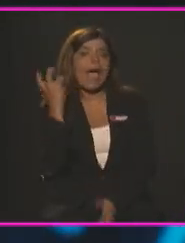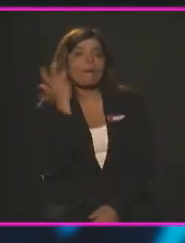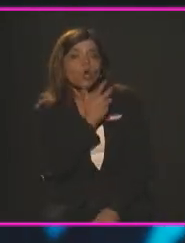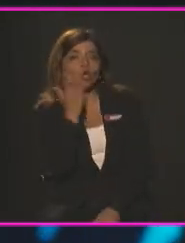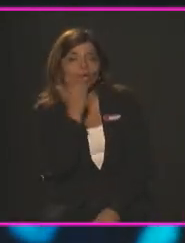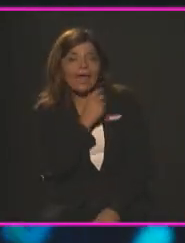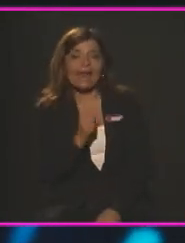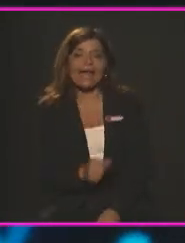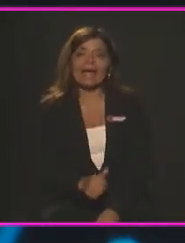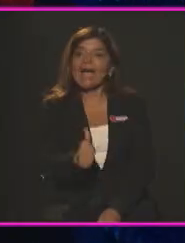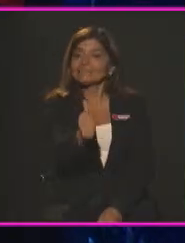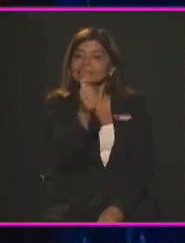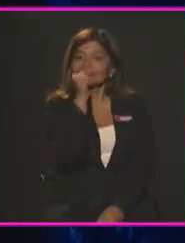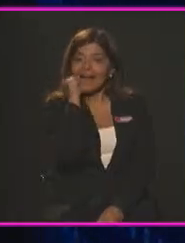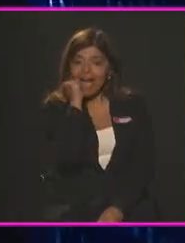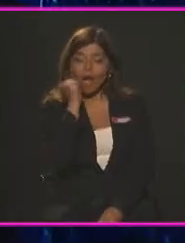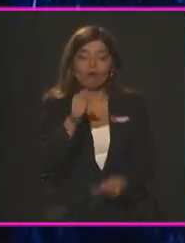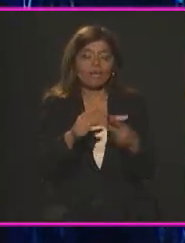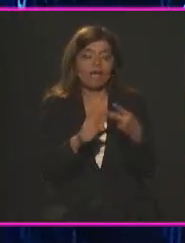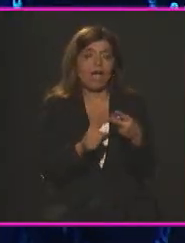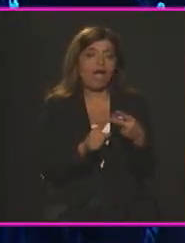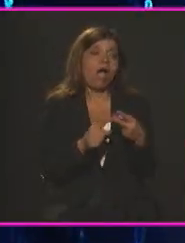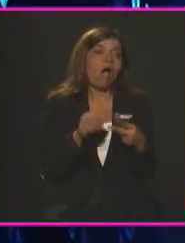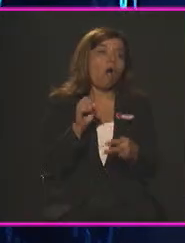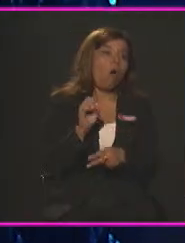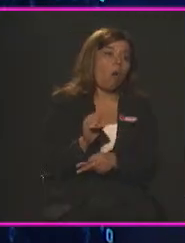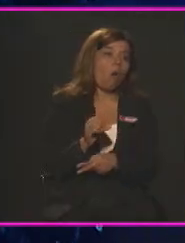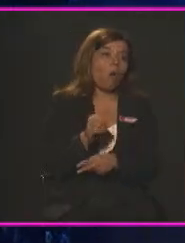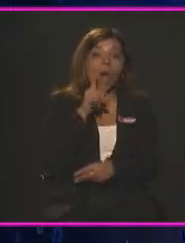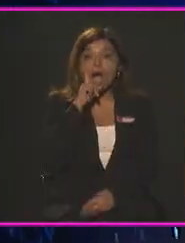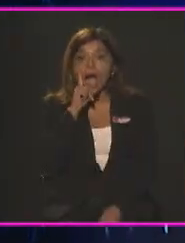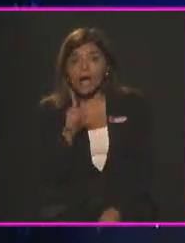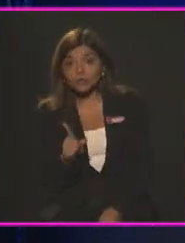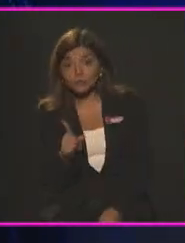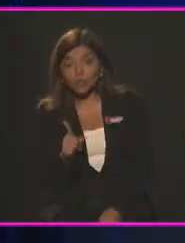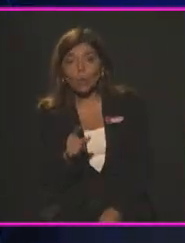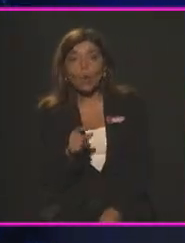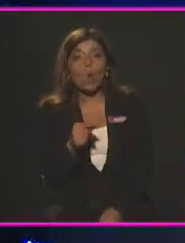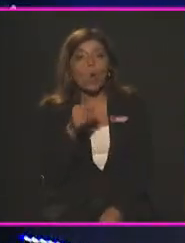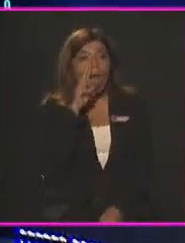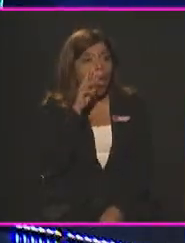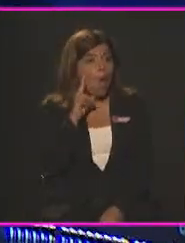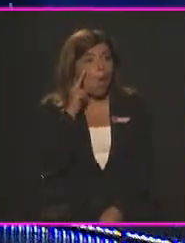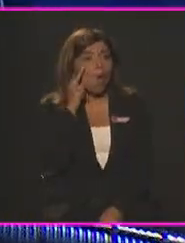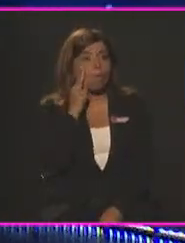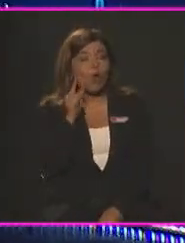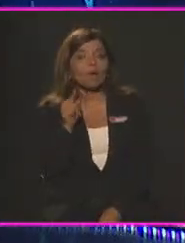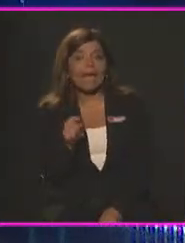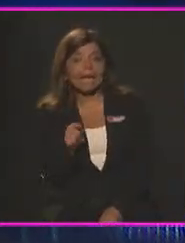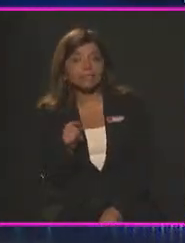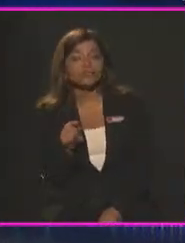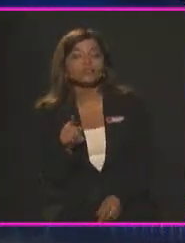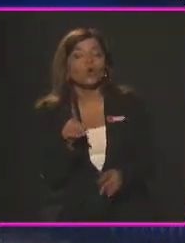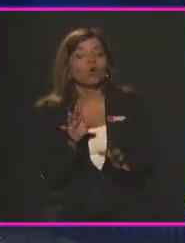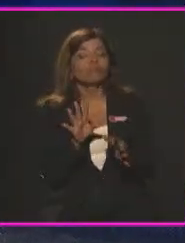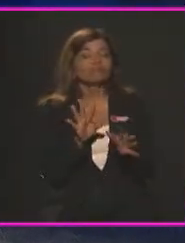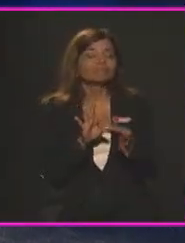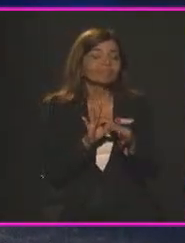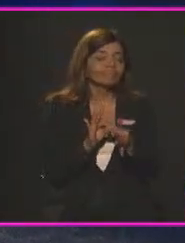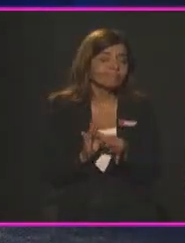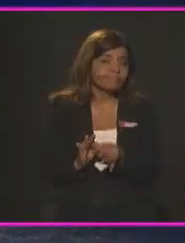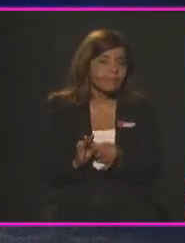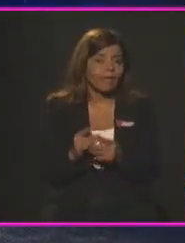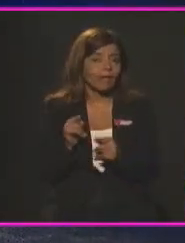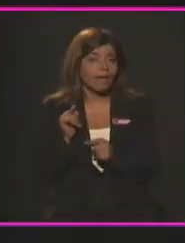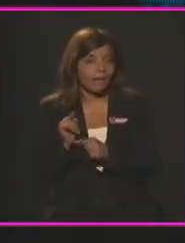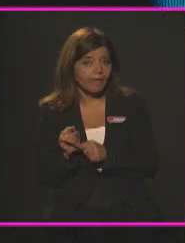are specific plant natural products, and we're just starting to understand how they affect how our genes and how our microbial genes are